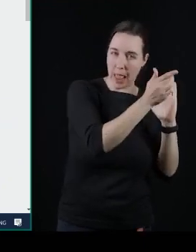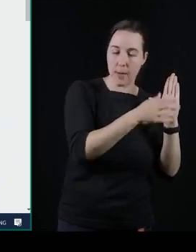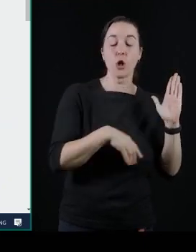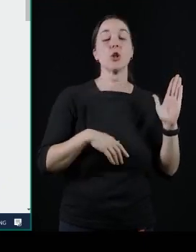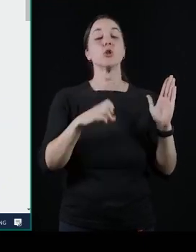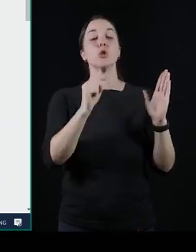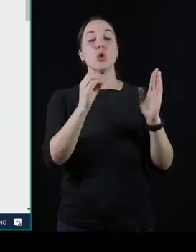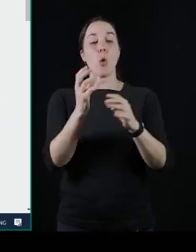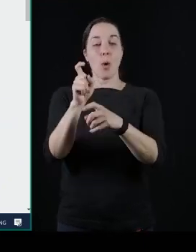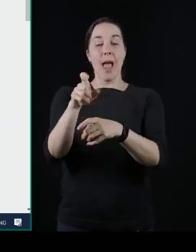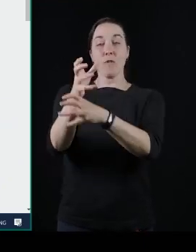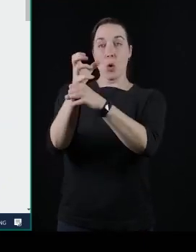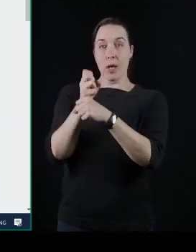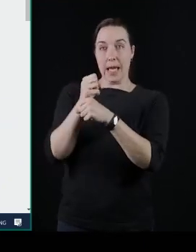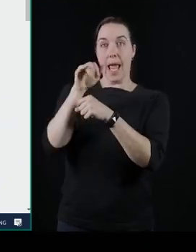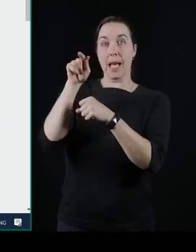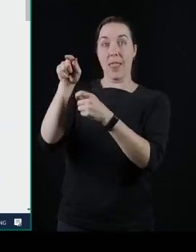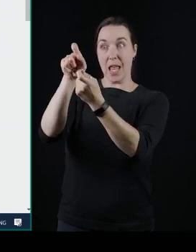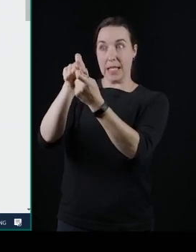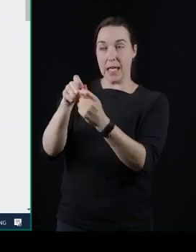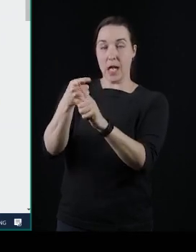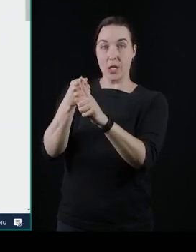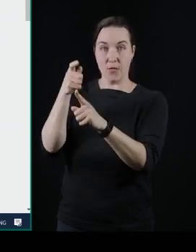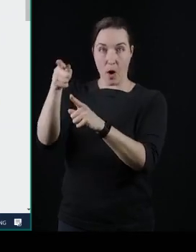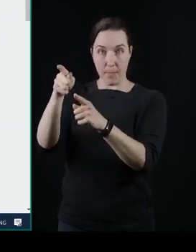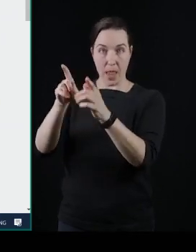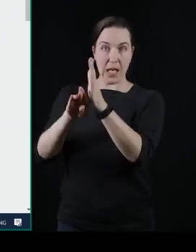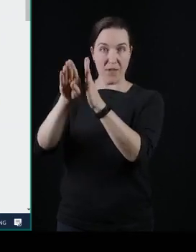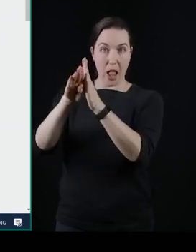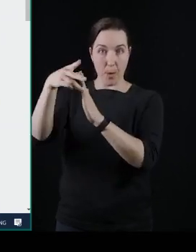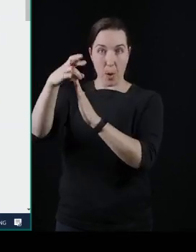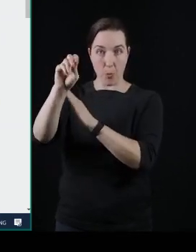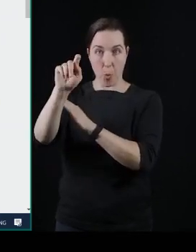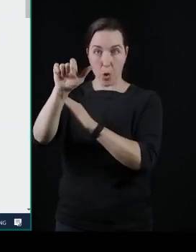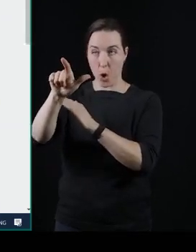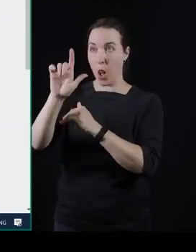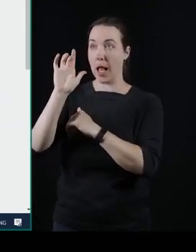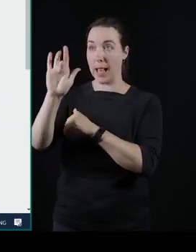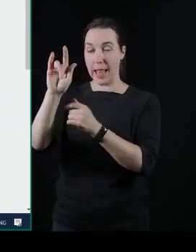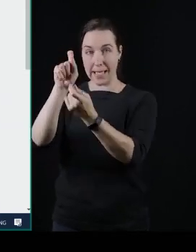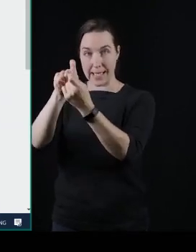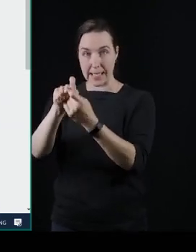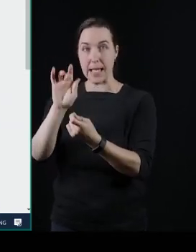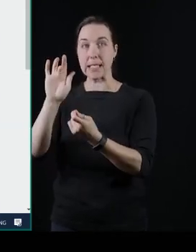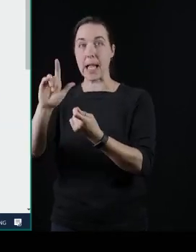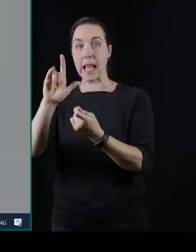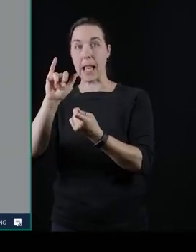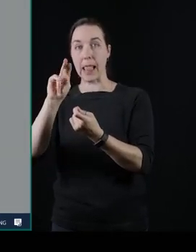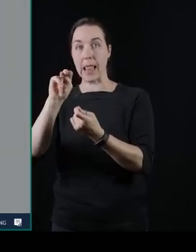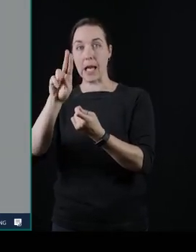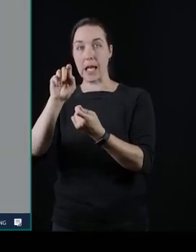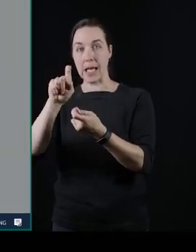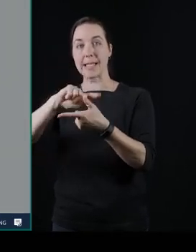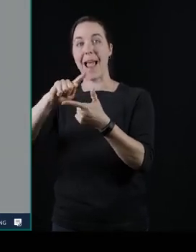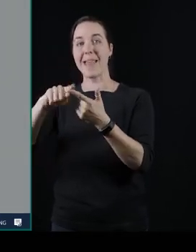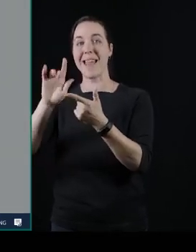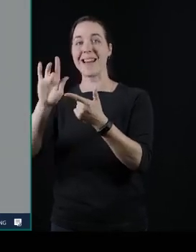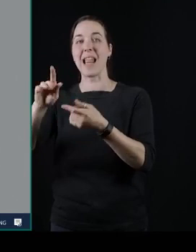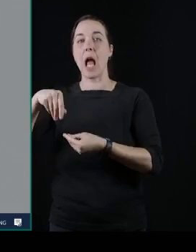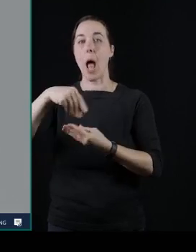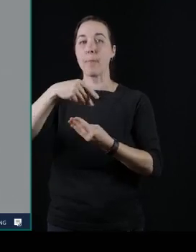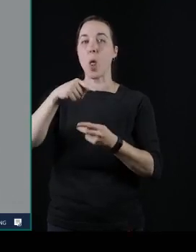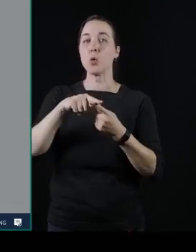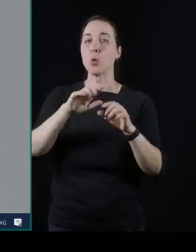container registry details from the PlayFab developer portal, we'll create a new build, click Linux, and click Upload to Container